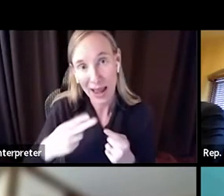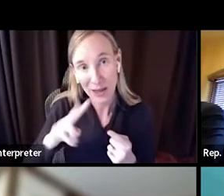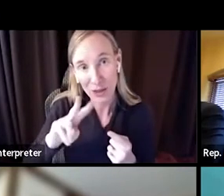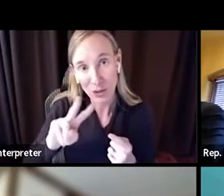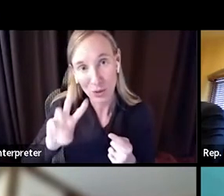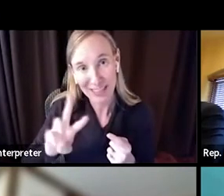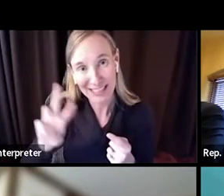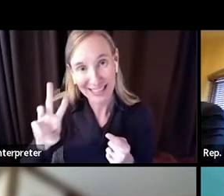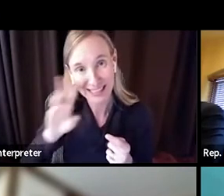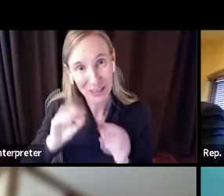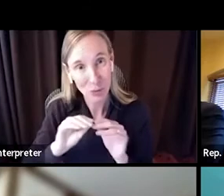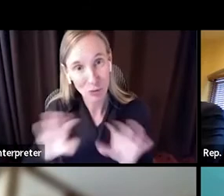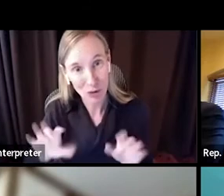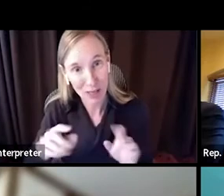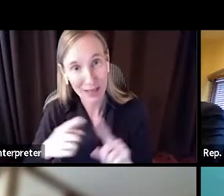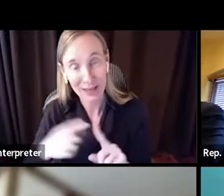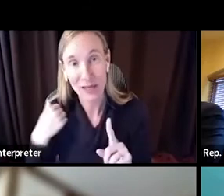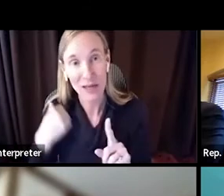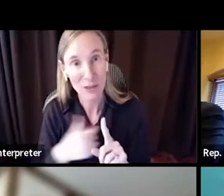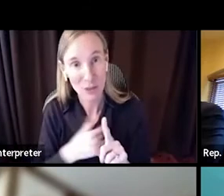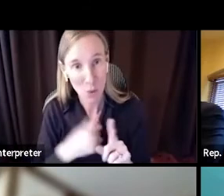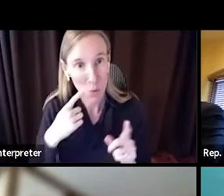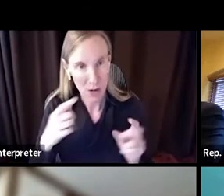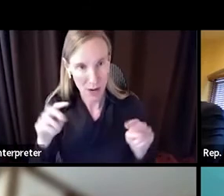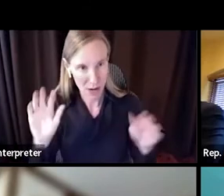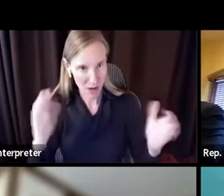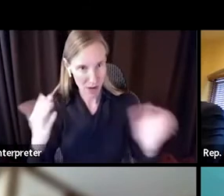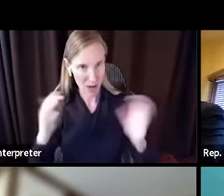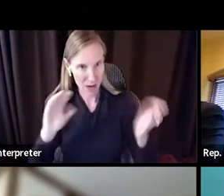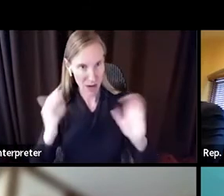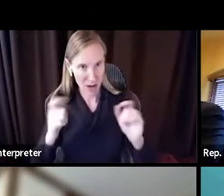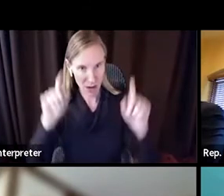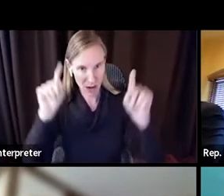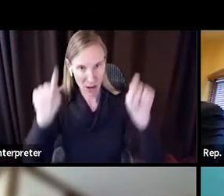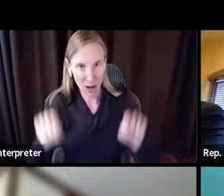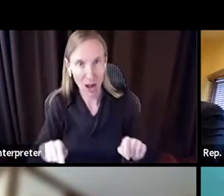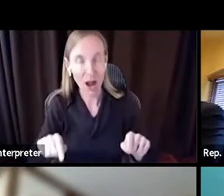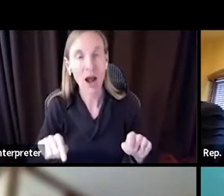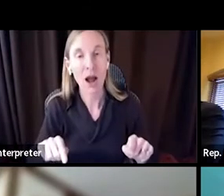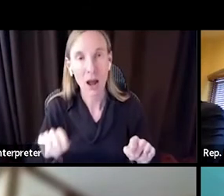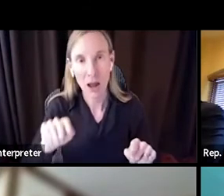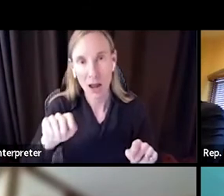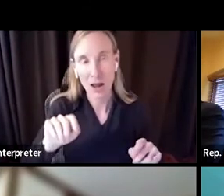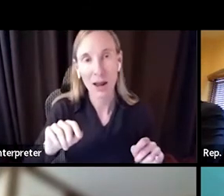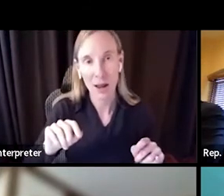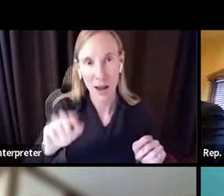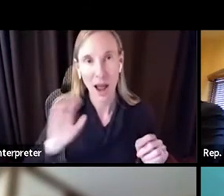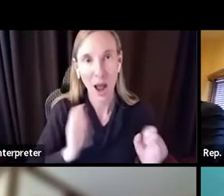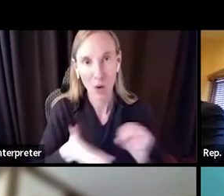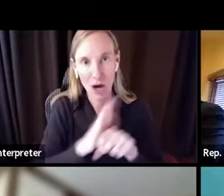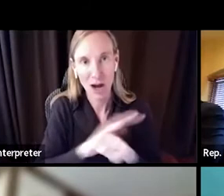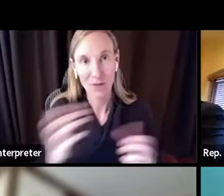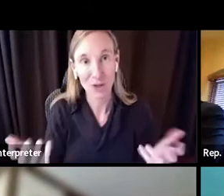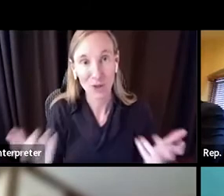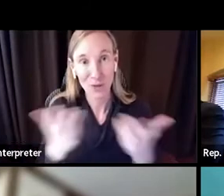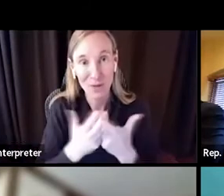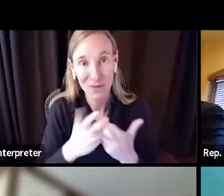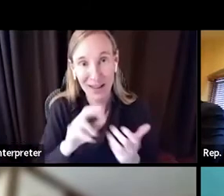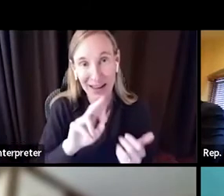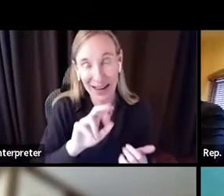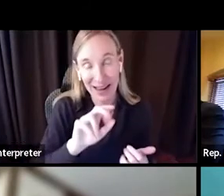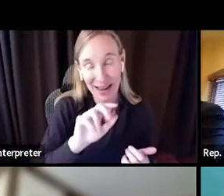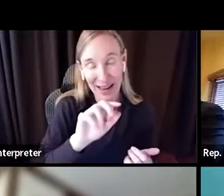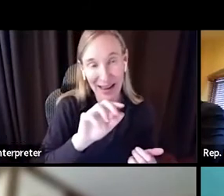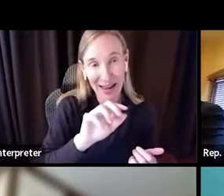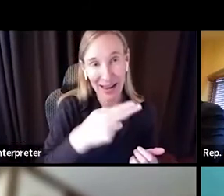released, we crosswalked our coverage to what was in H266 of 2021